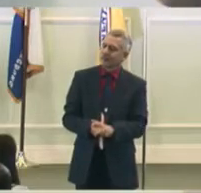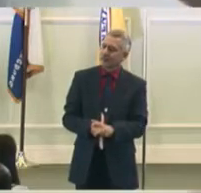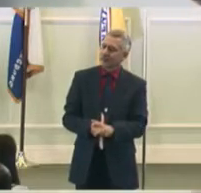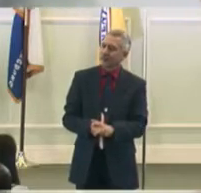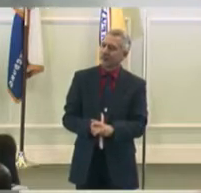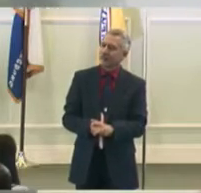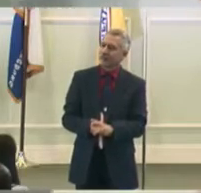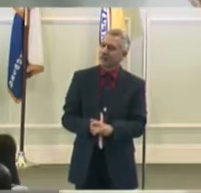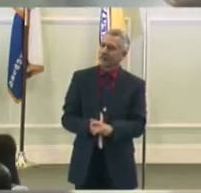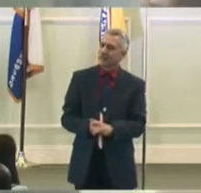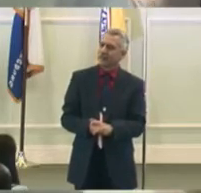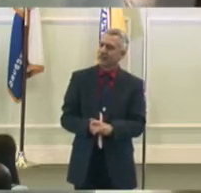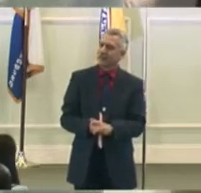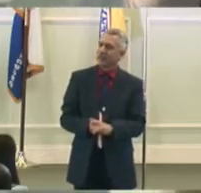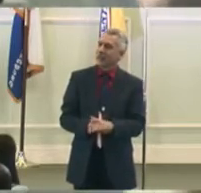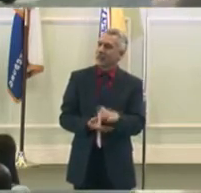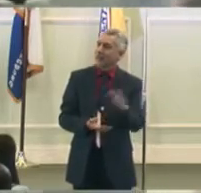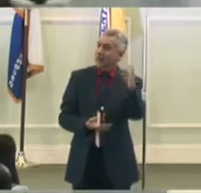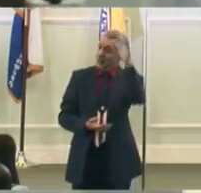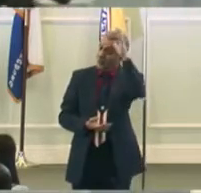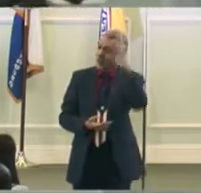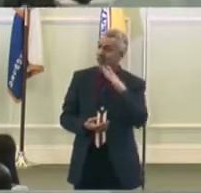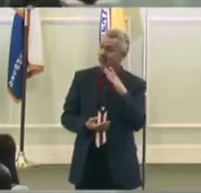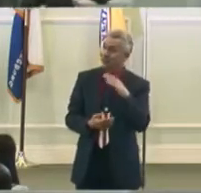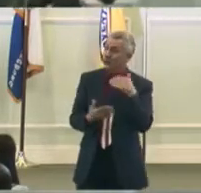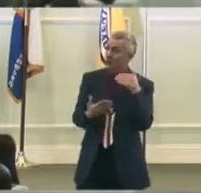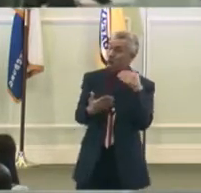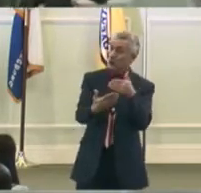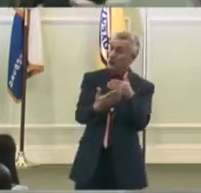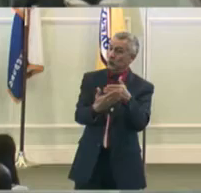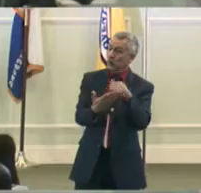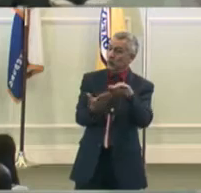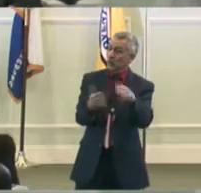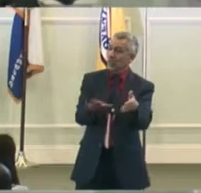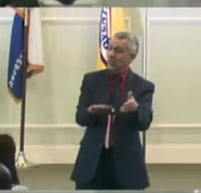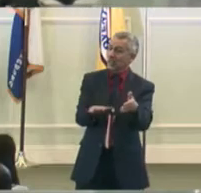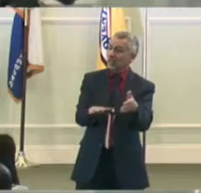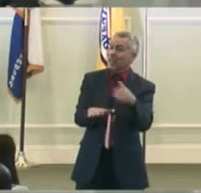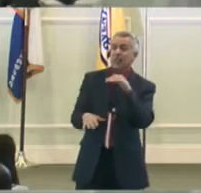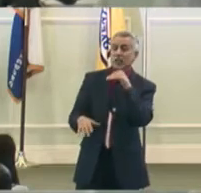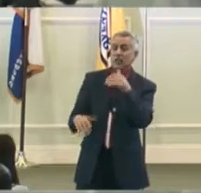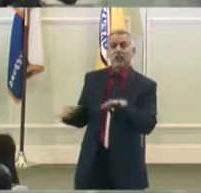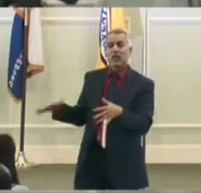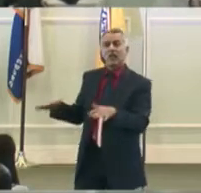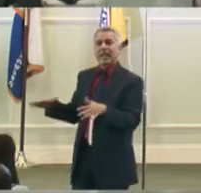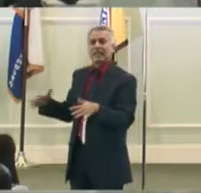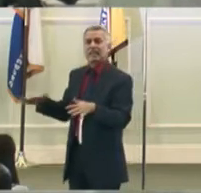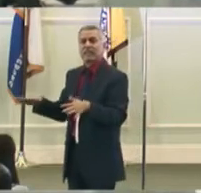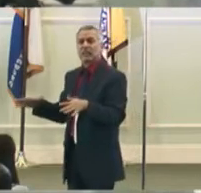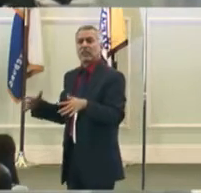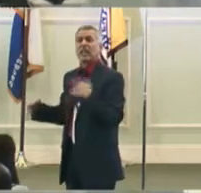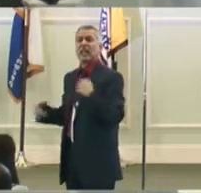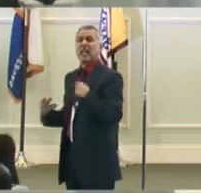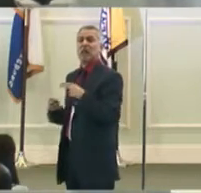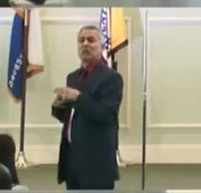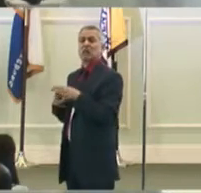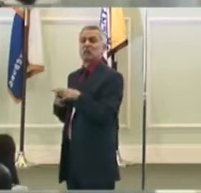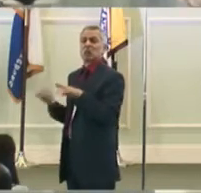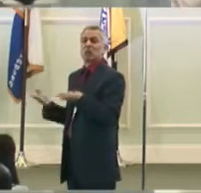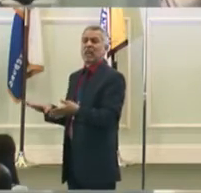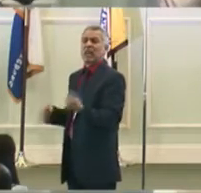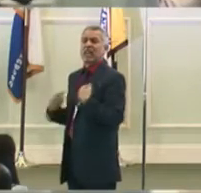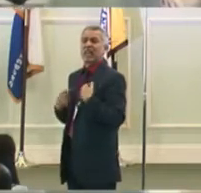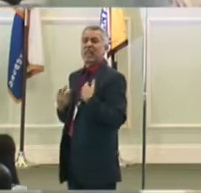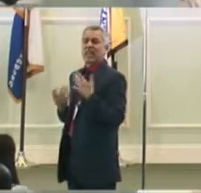He never seemed anxious. He never seemed focused on what was a pending you know, end of